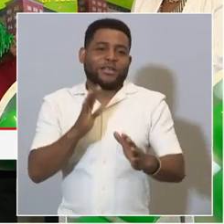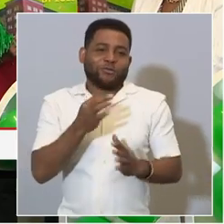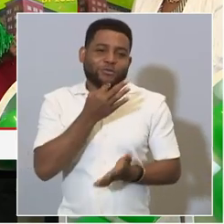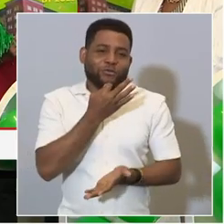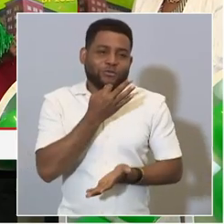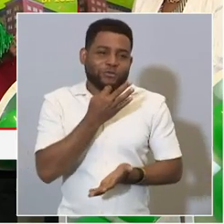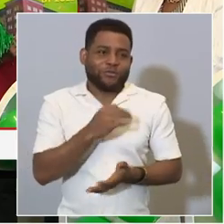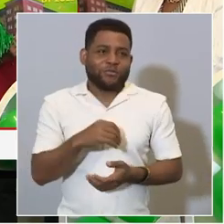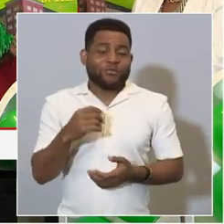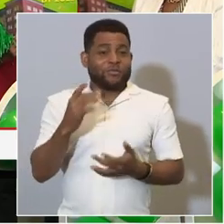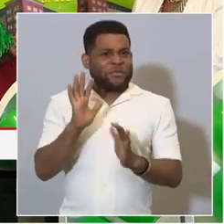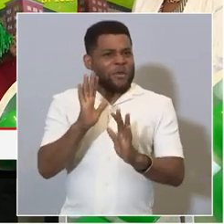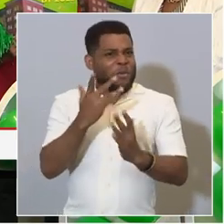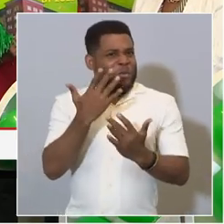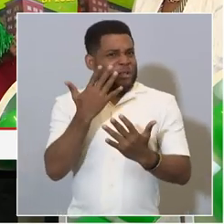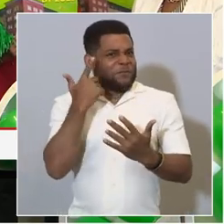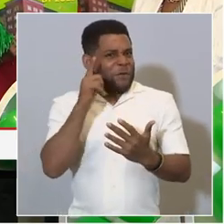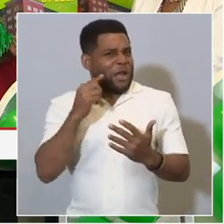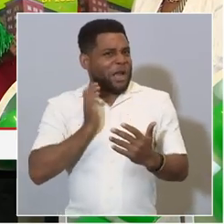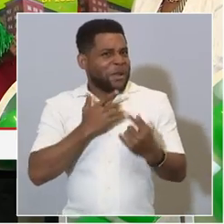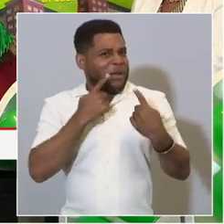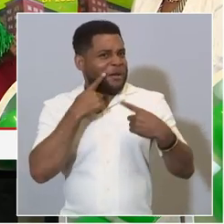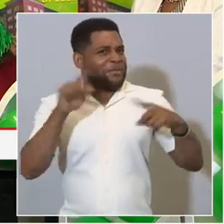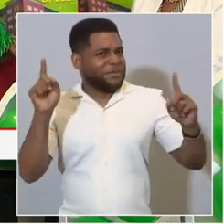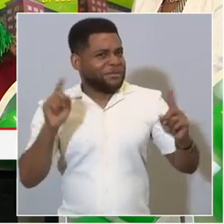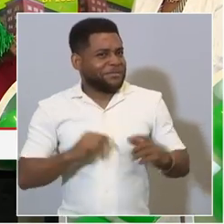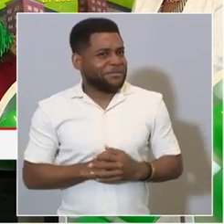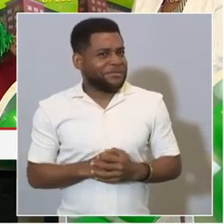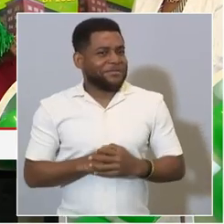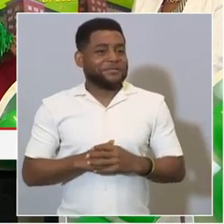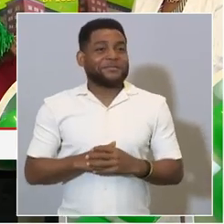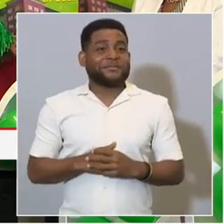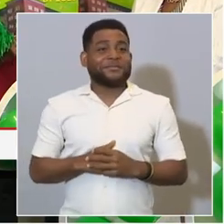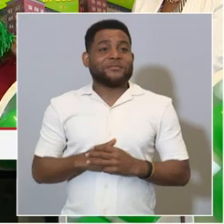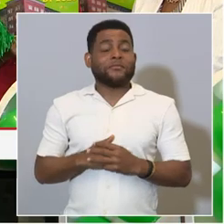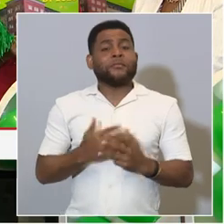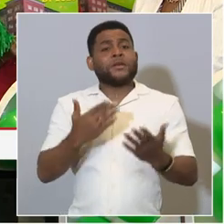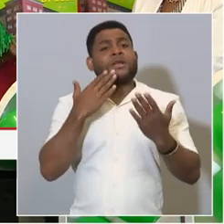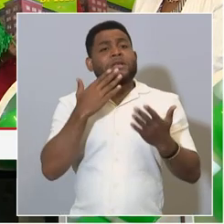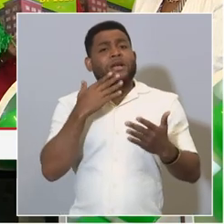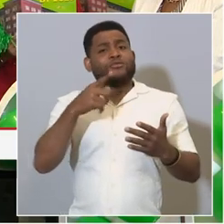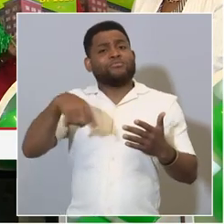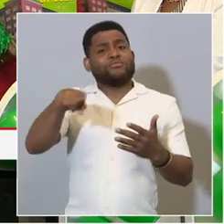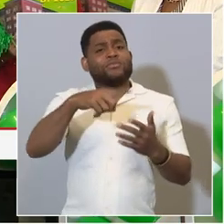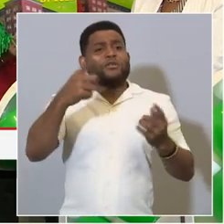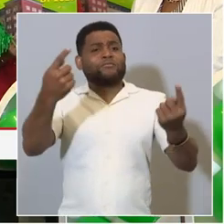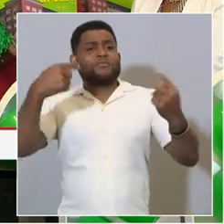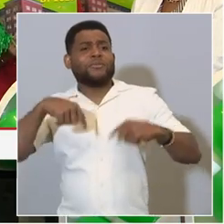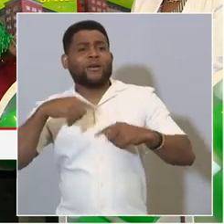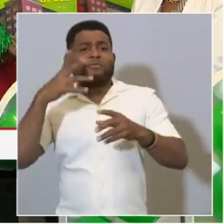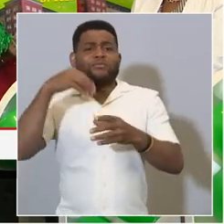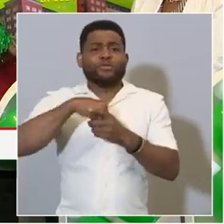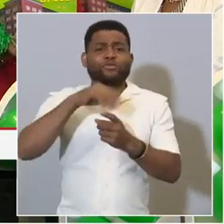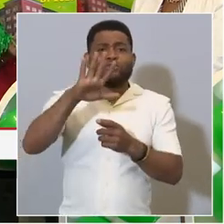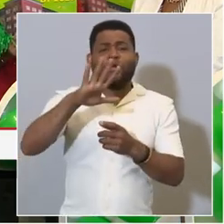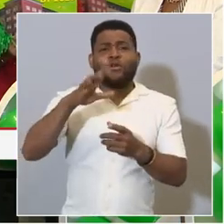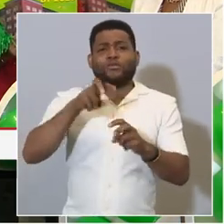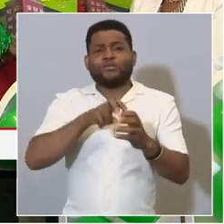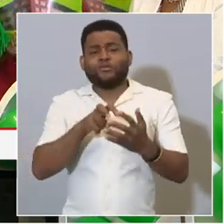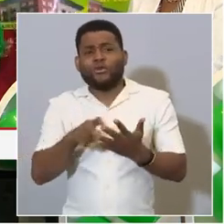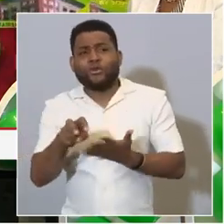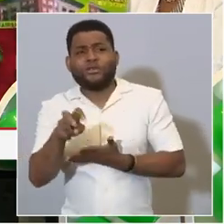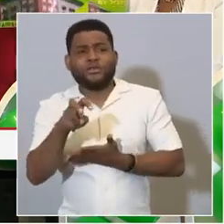information to come. Thank you to everyone for being here and being part of this amazing journey. And now I'll introduce Sarah